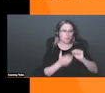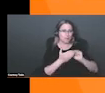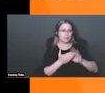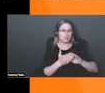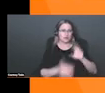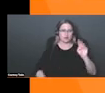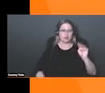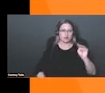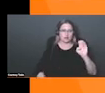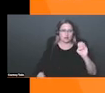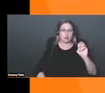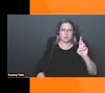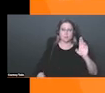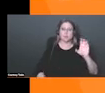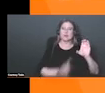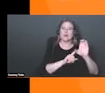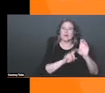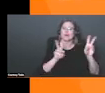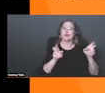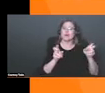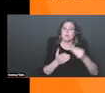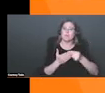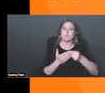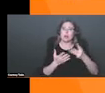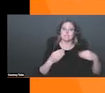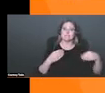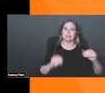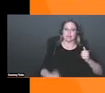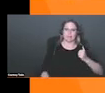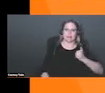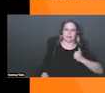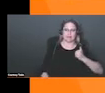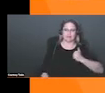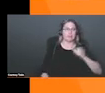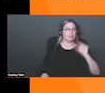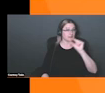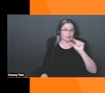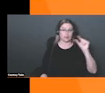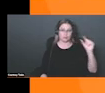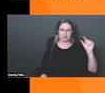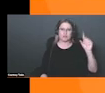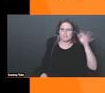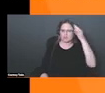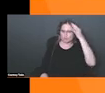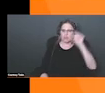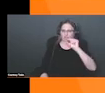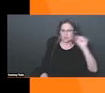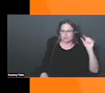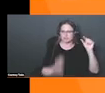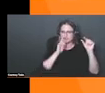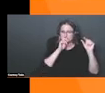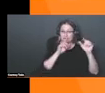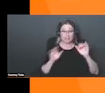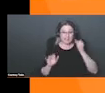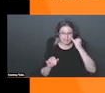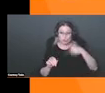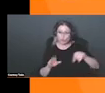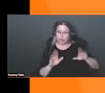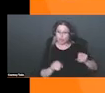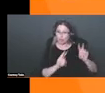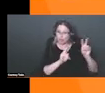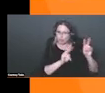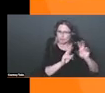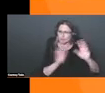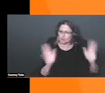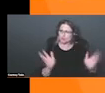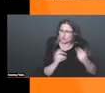or Buy and Sell Canada, is a government site, federal government, and if you haven't ever looked at it, I encourage